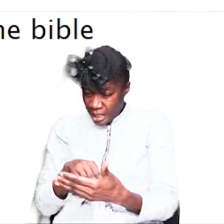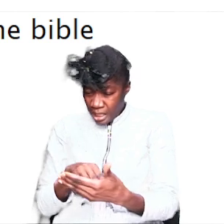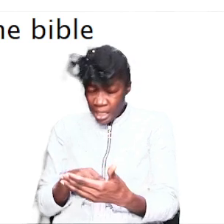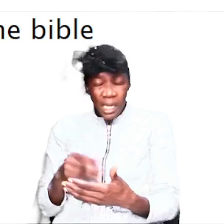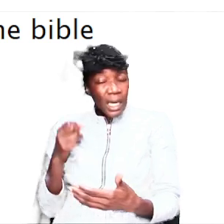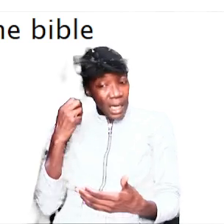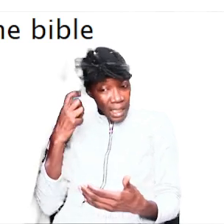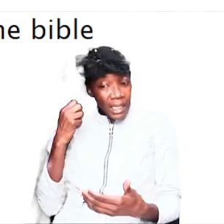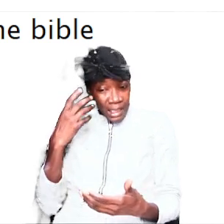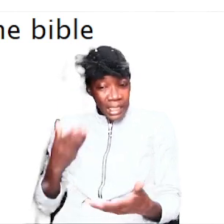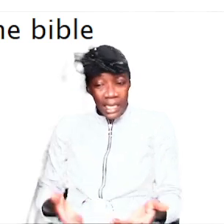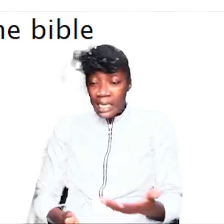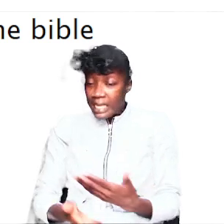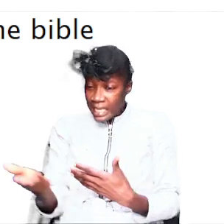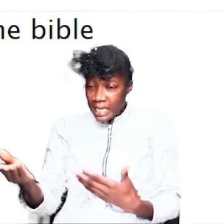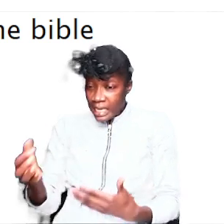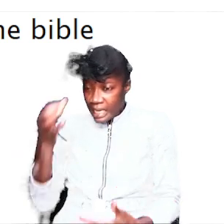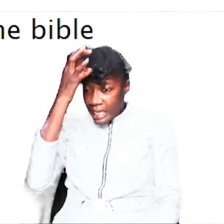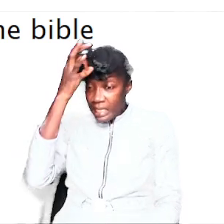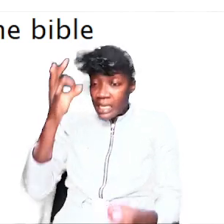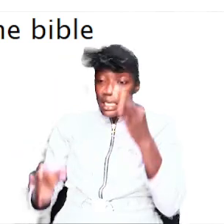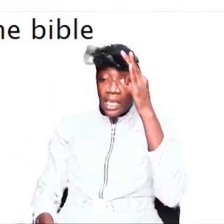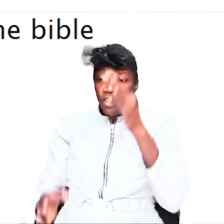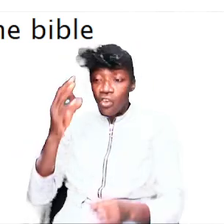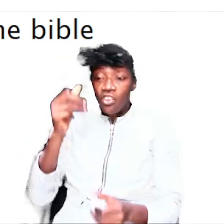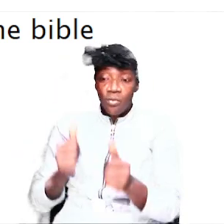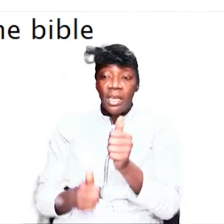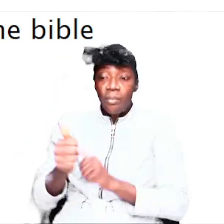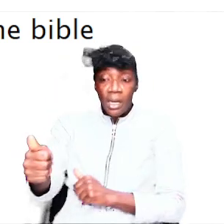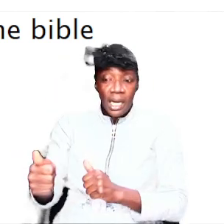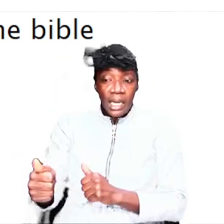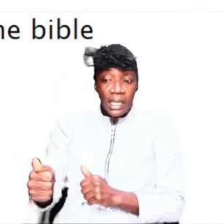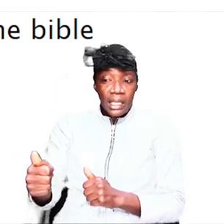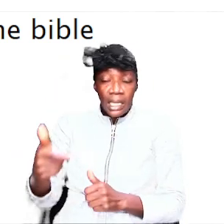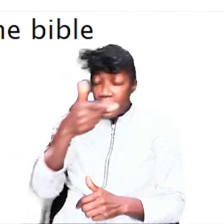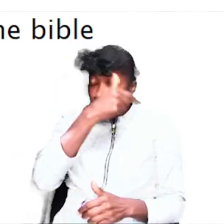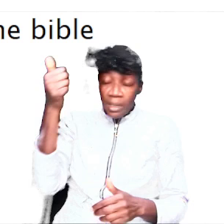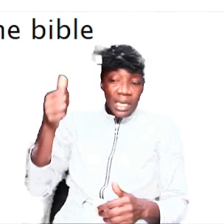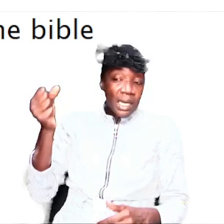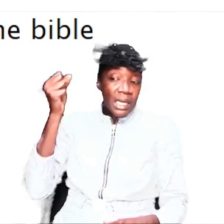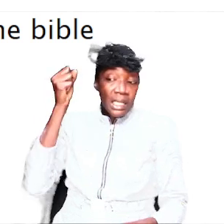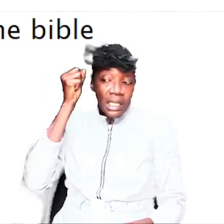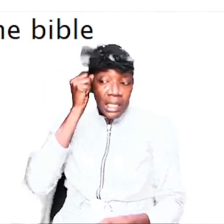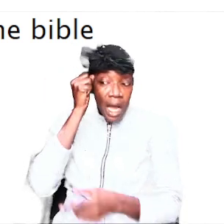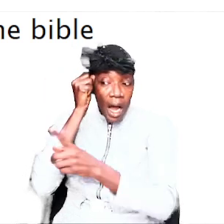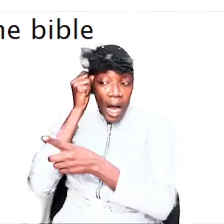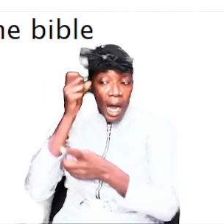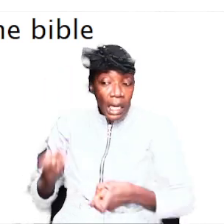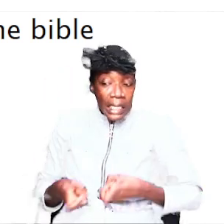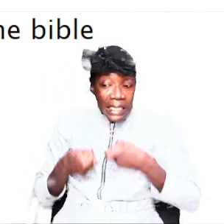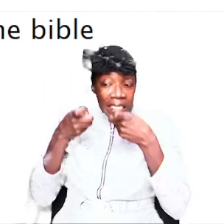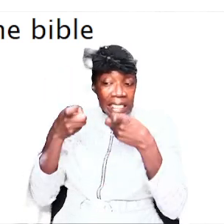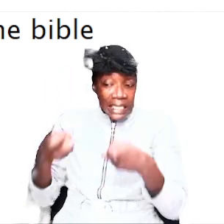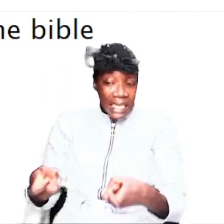here there was a judgment passed because Saul sinned, I want us to